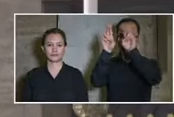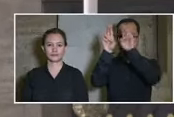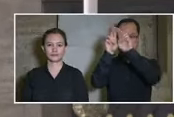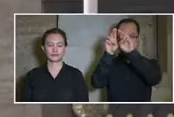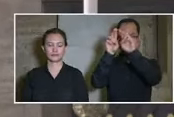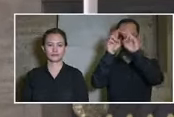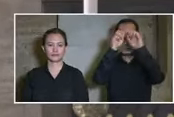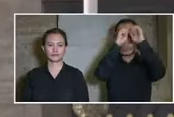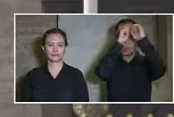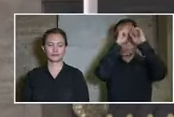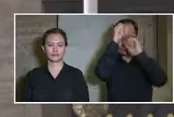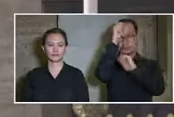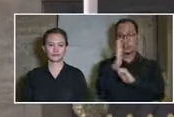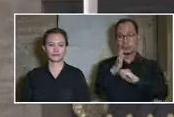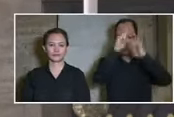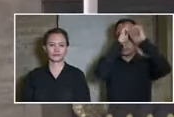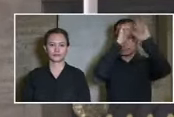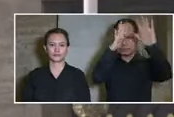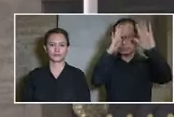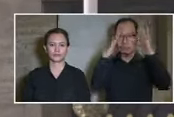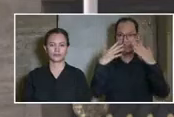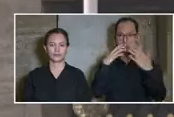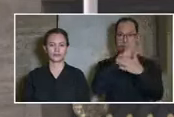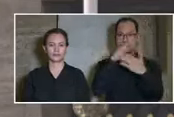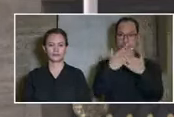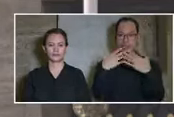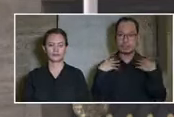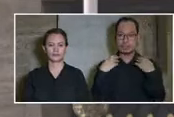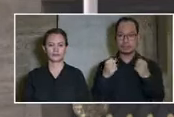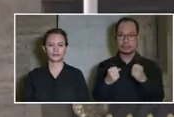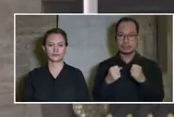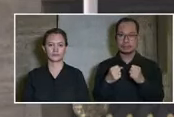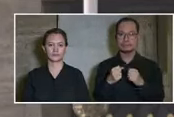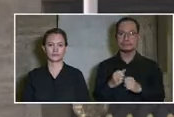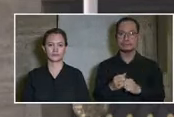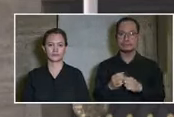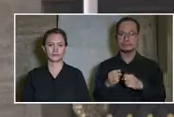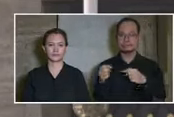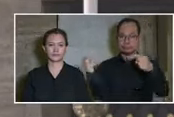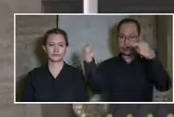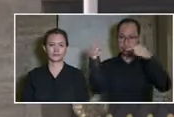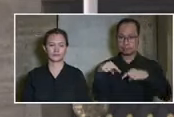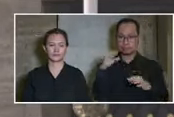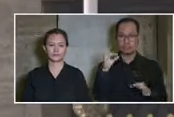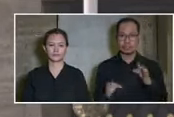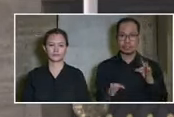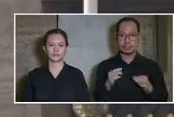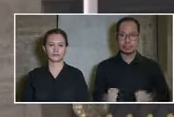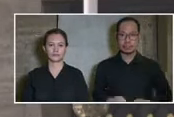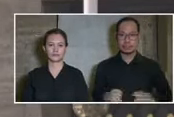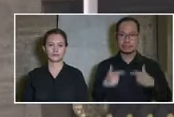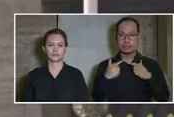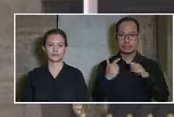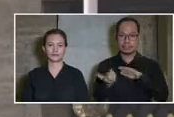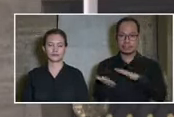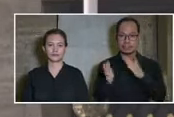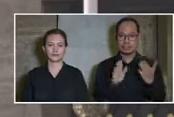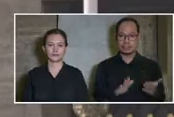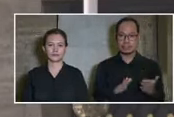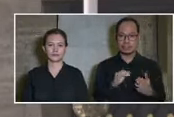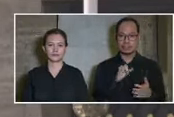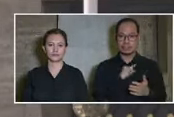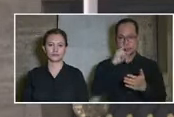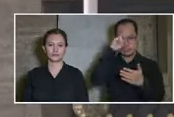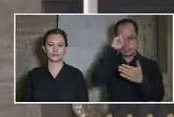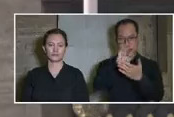at the right hand of God, the Father Almighty. From there He will come to judge the living and the dead.